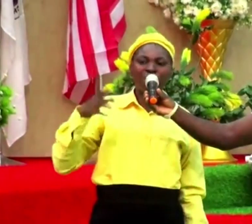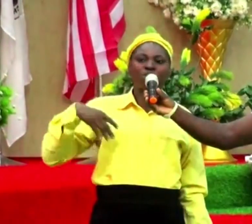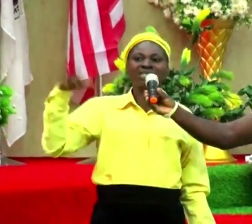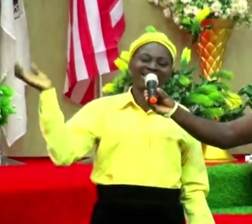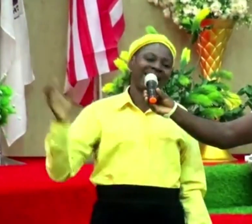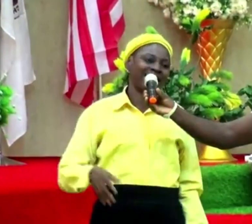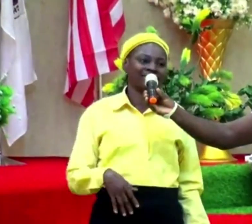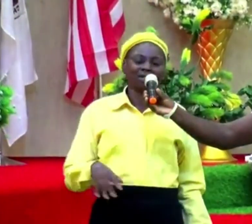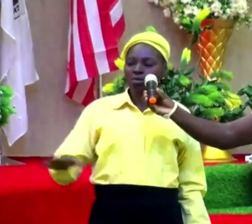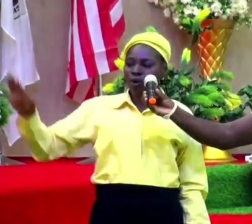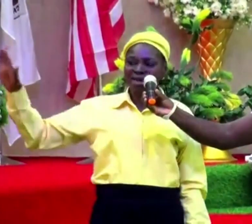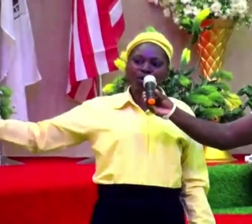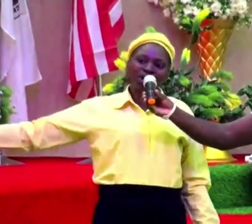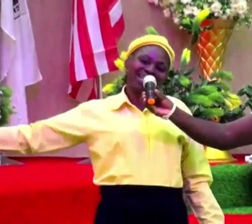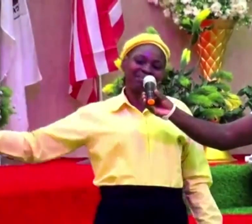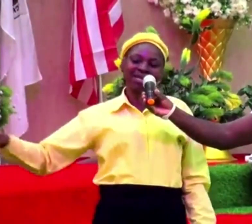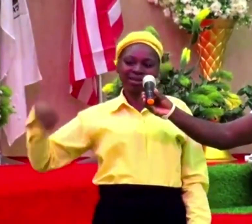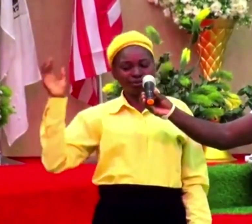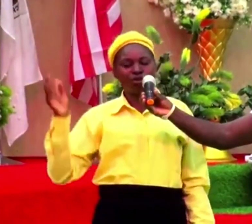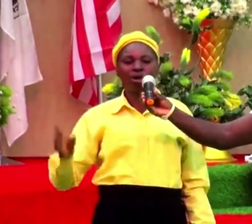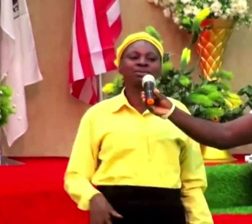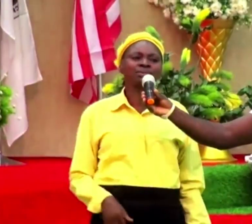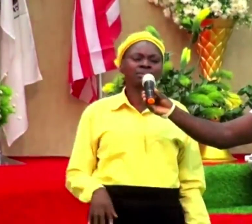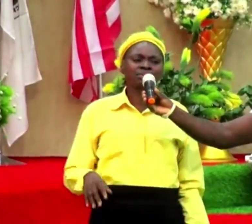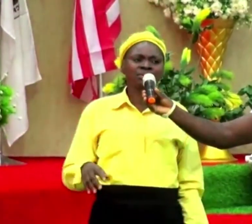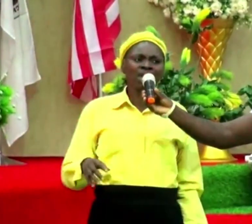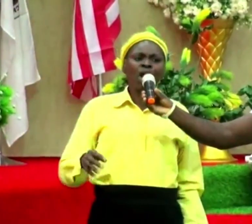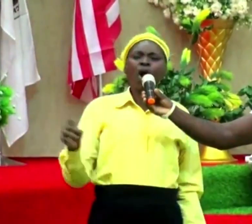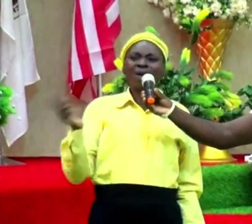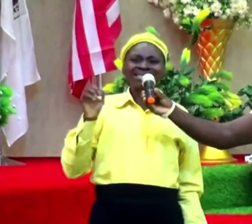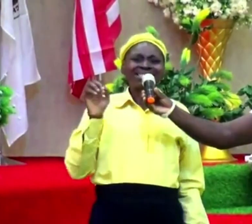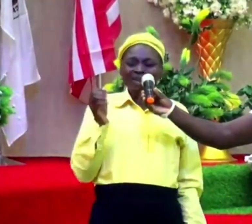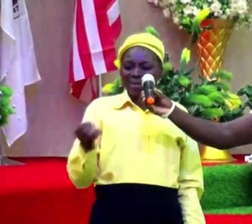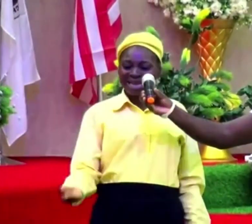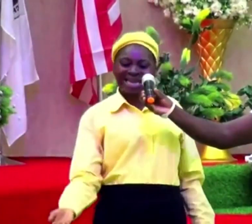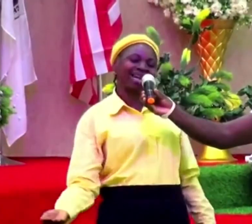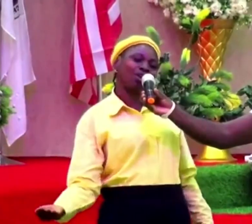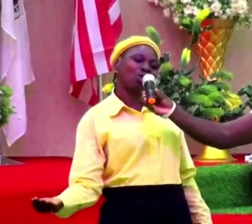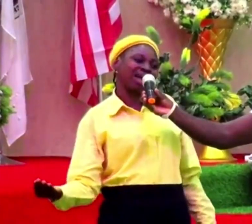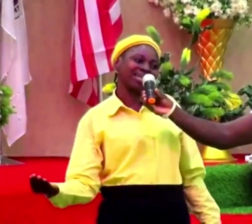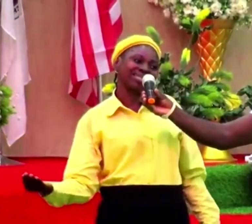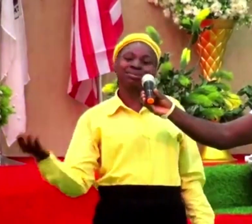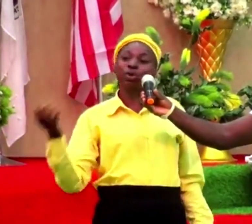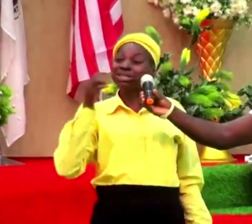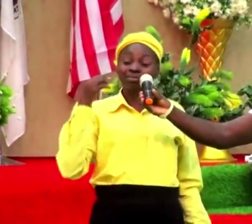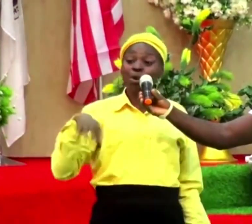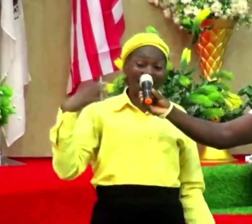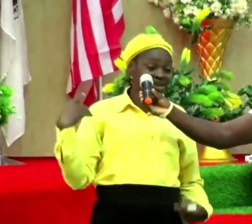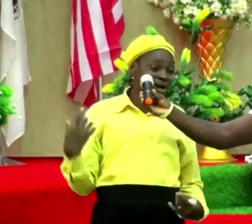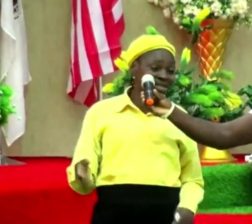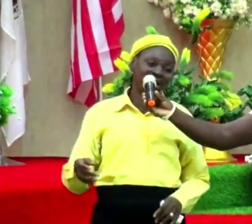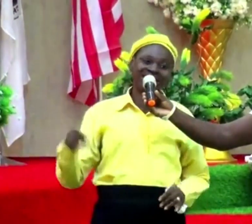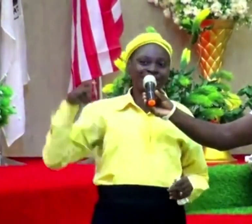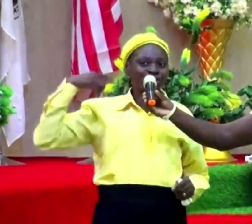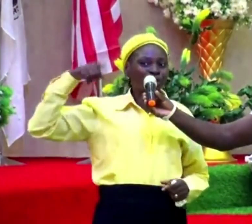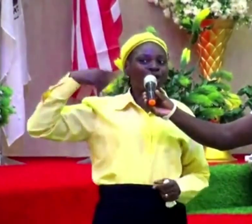Sugbon mo fe ko jeri ara e. Mo wa dowo de ibe yen mo lo. Omo ti o je pe kekere lo wa ti mo ti bi mo ba ri